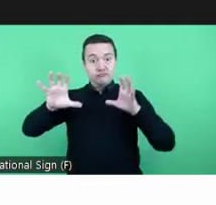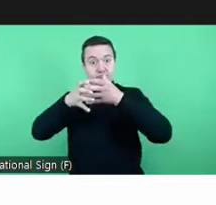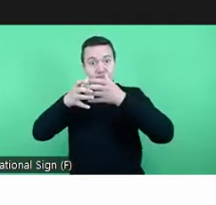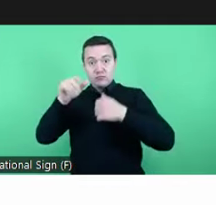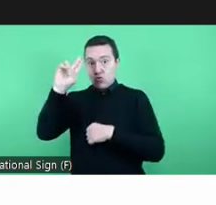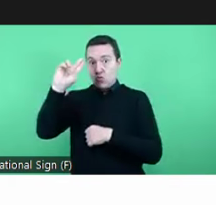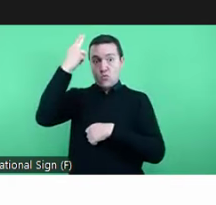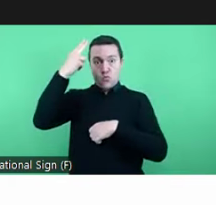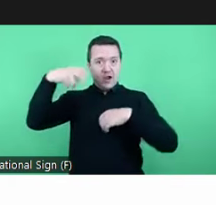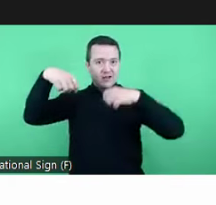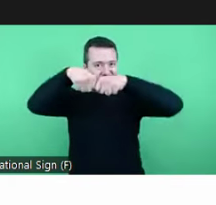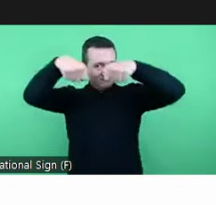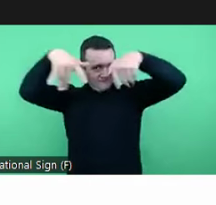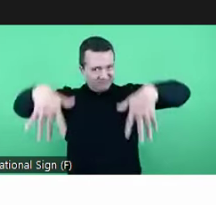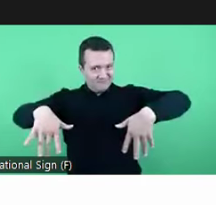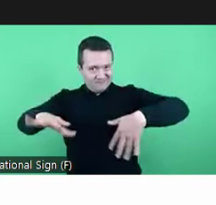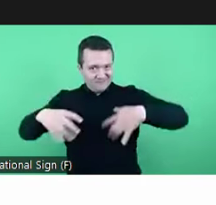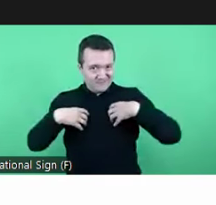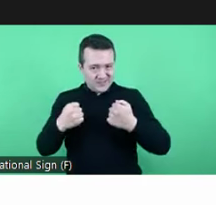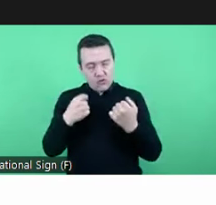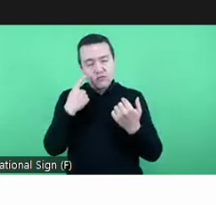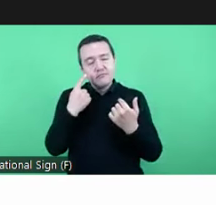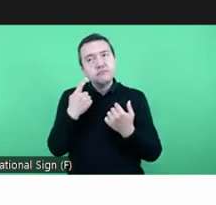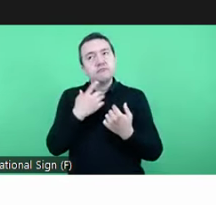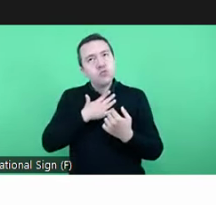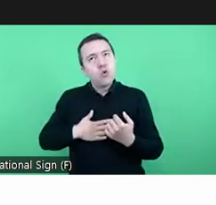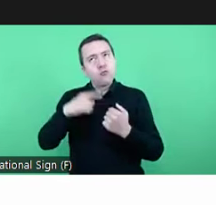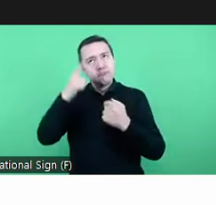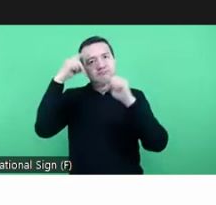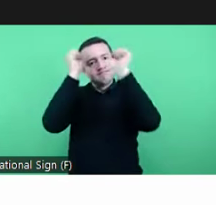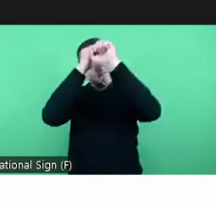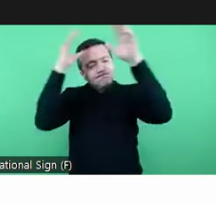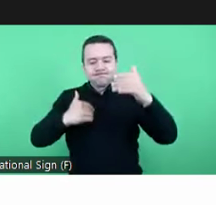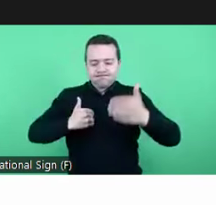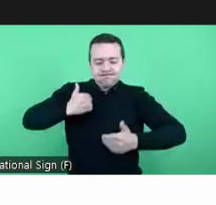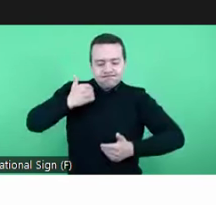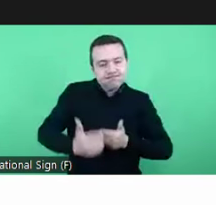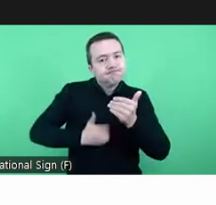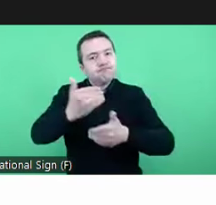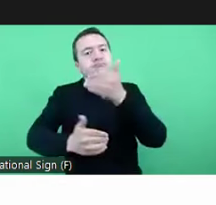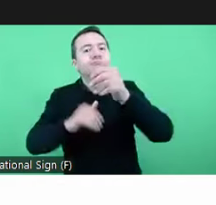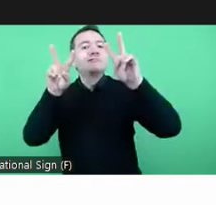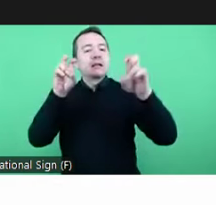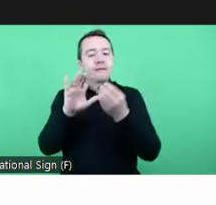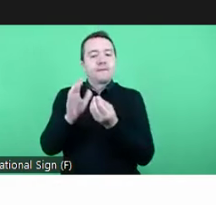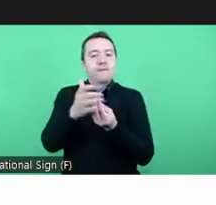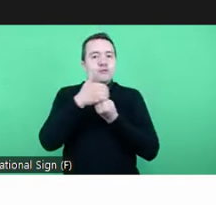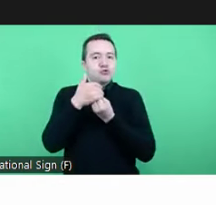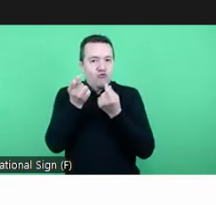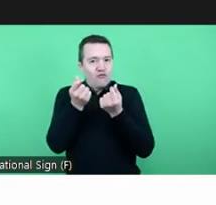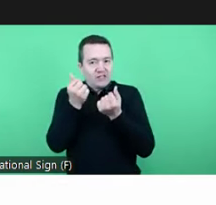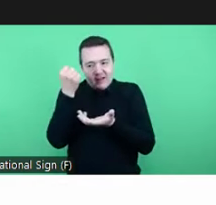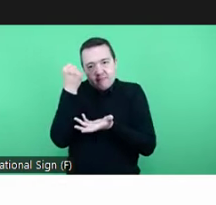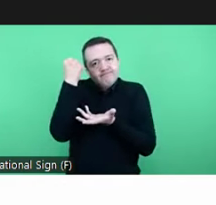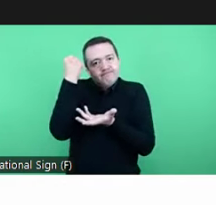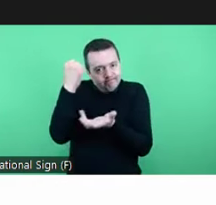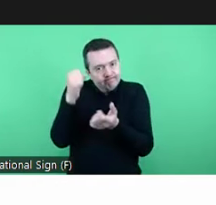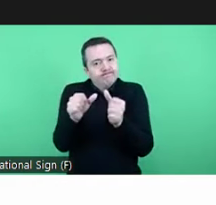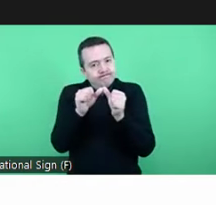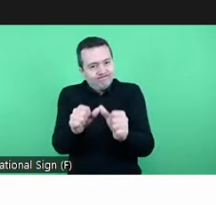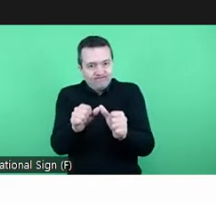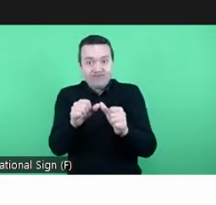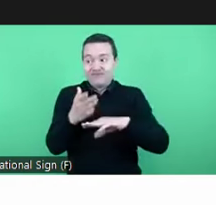of avanzando the en Uruguayan términos de protección healthcare system financiera, is obviously to continue advancing particularmente in en terms of contexto financial de protection, depresiones que ya venía describiendo